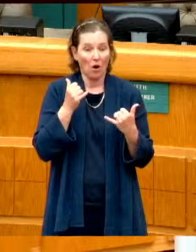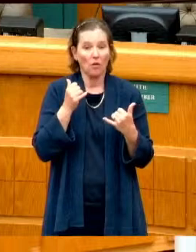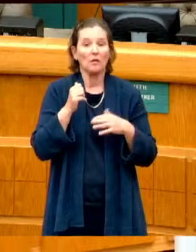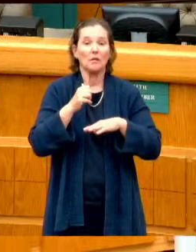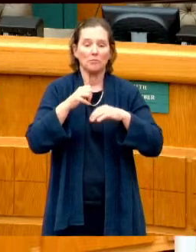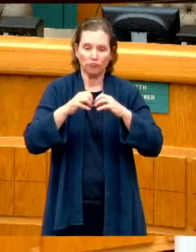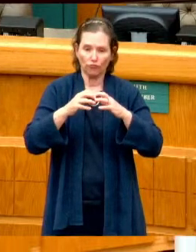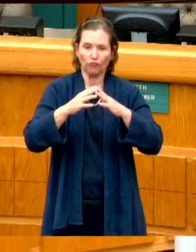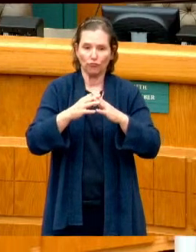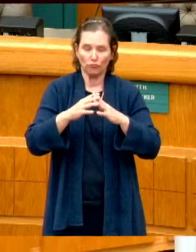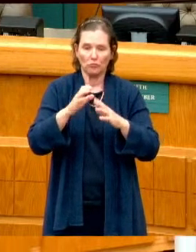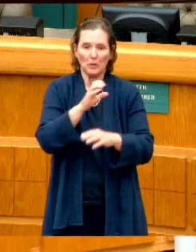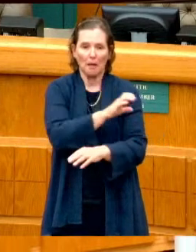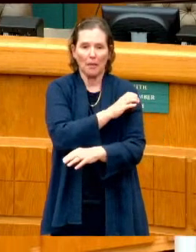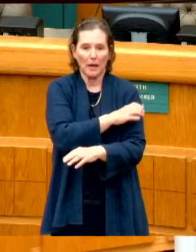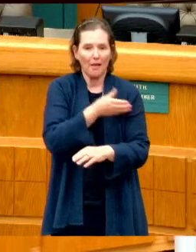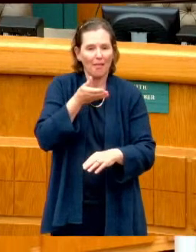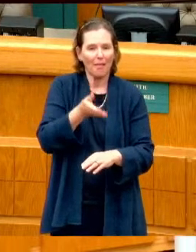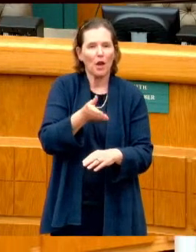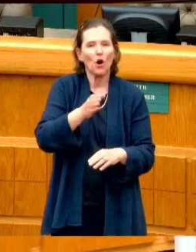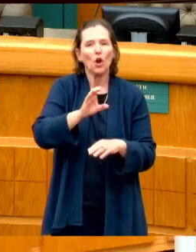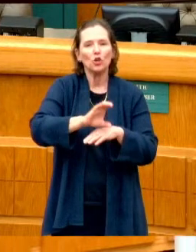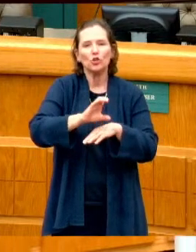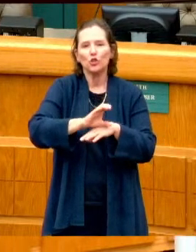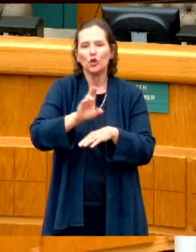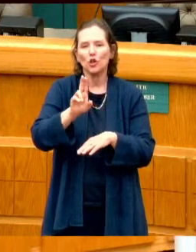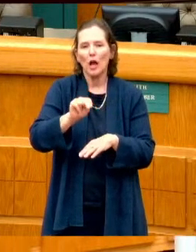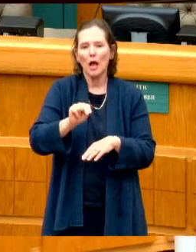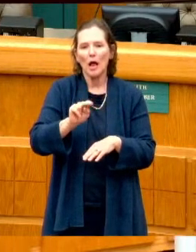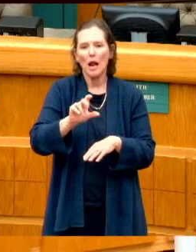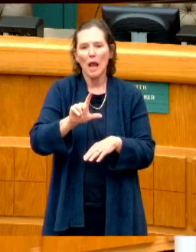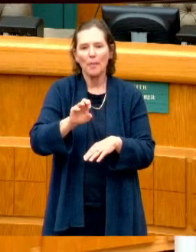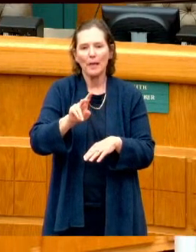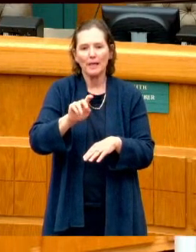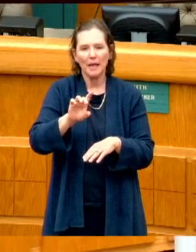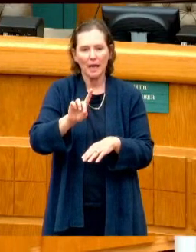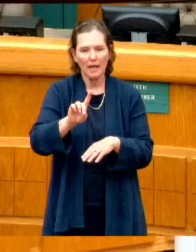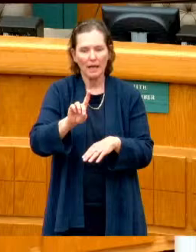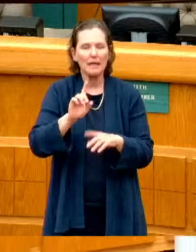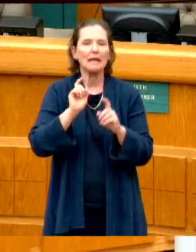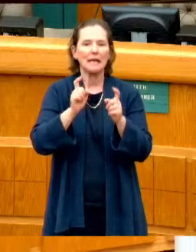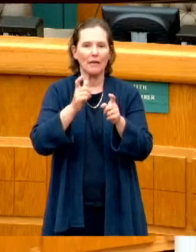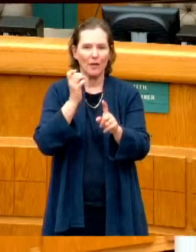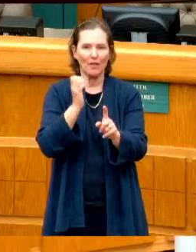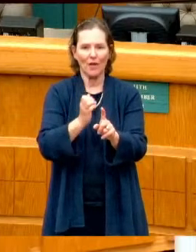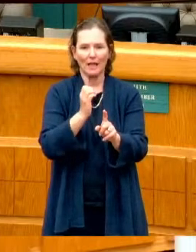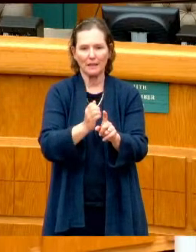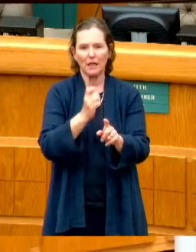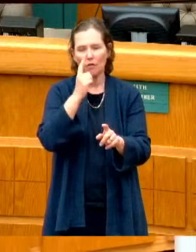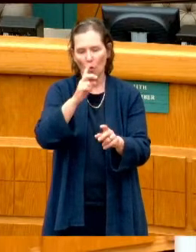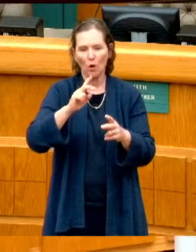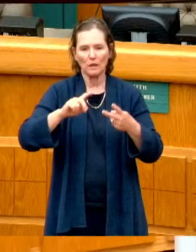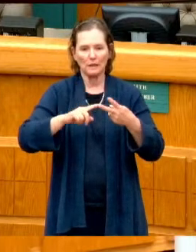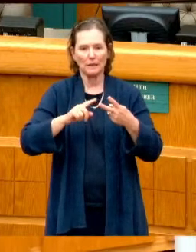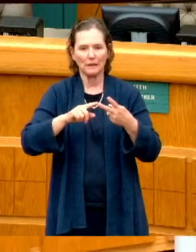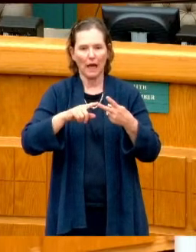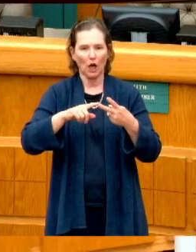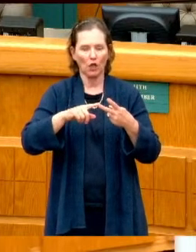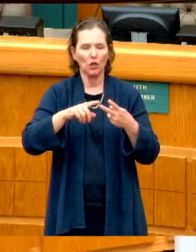Unlimited, also delivering doses of vaccine for second doses for